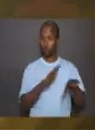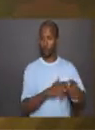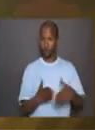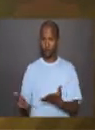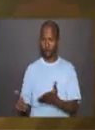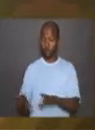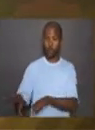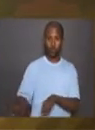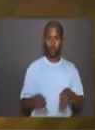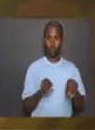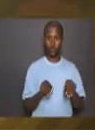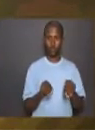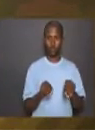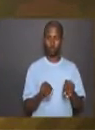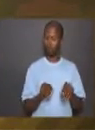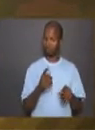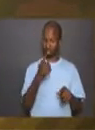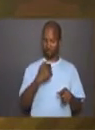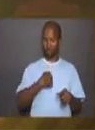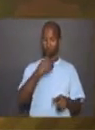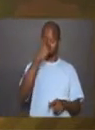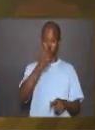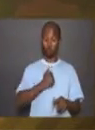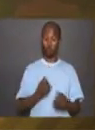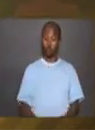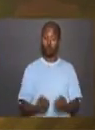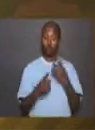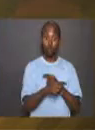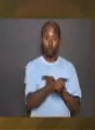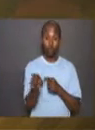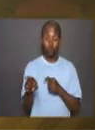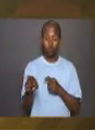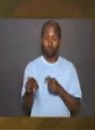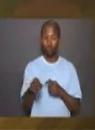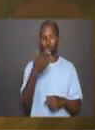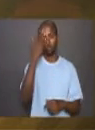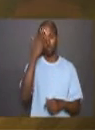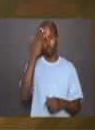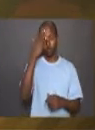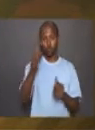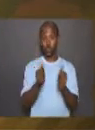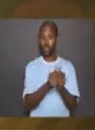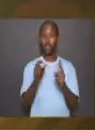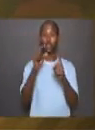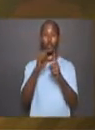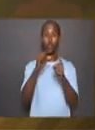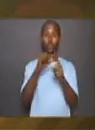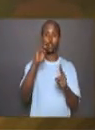Welcome back, students. I am sure that most of you are familiar with the